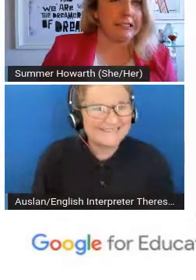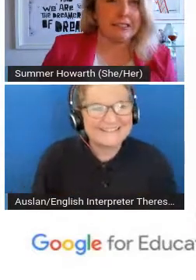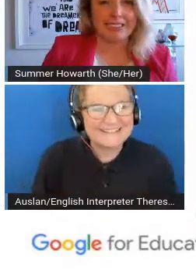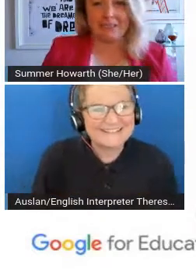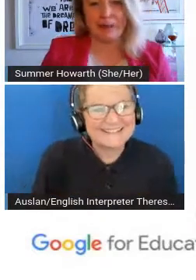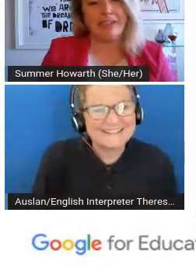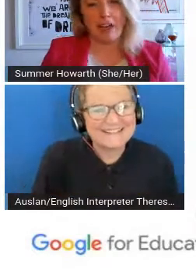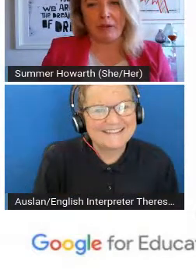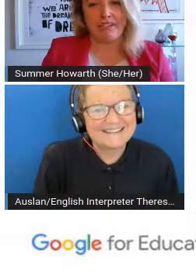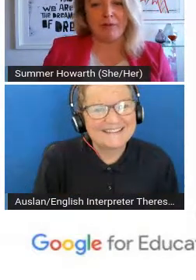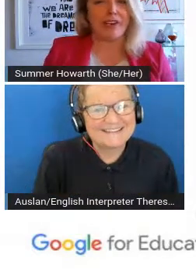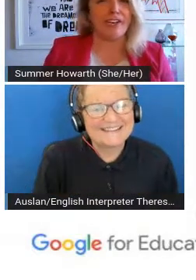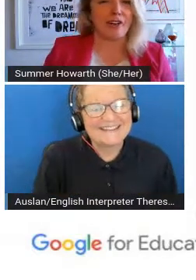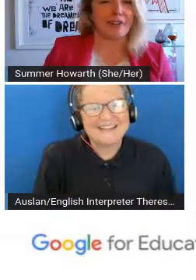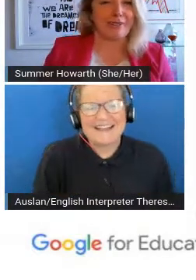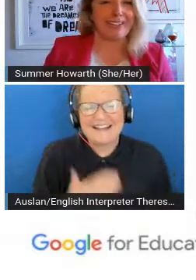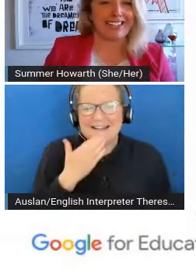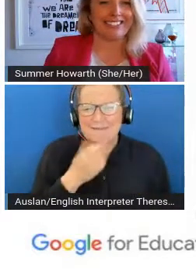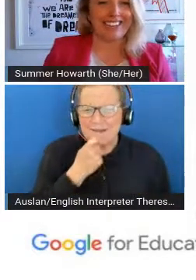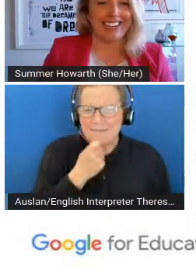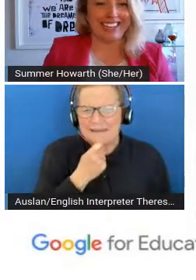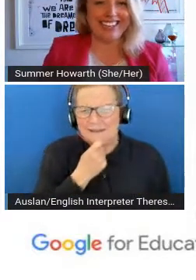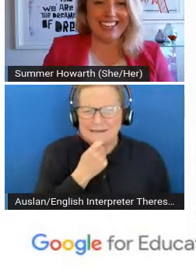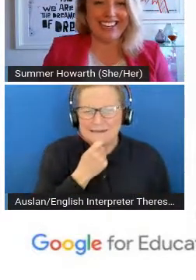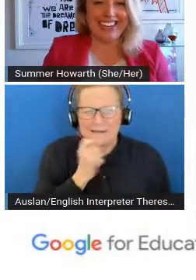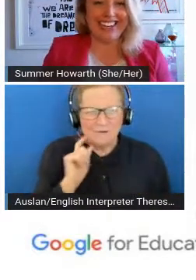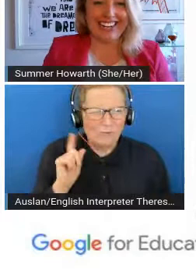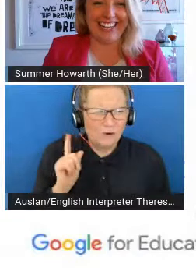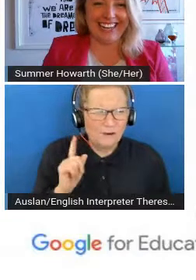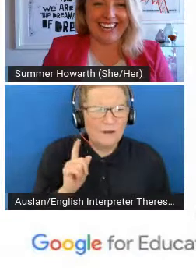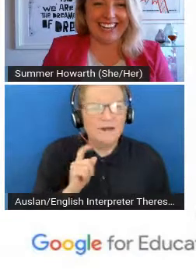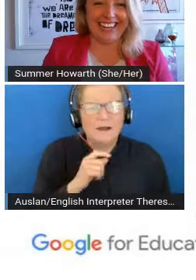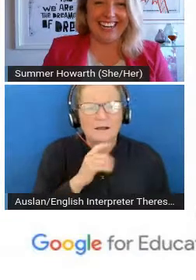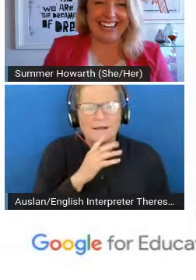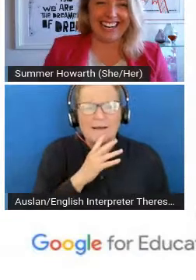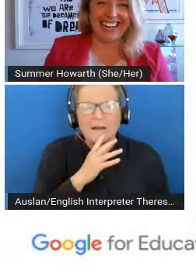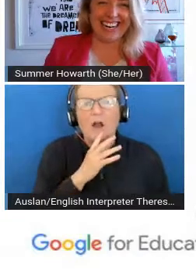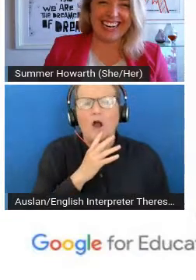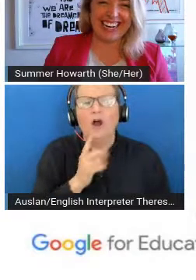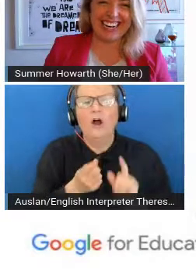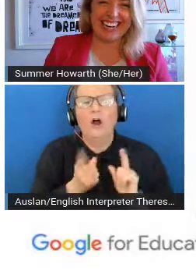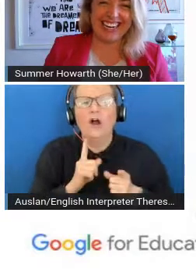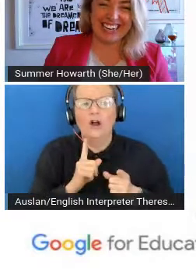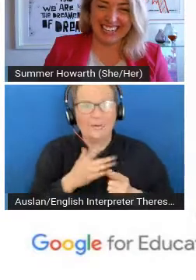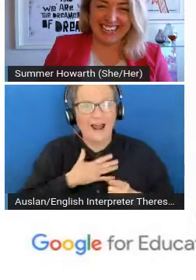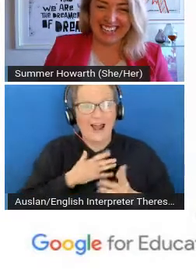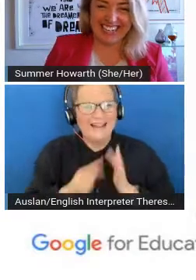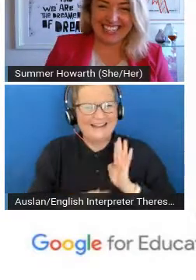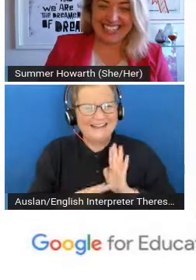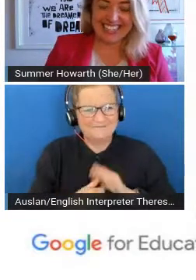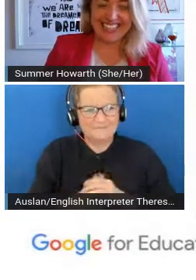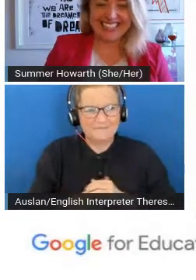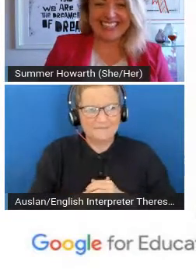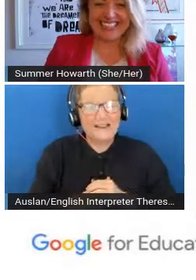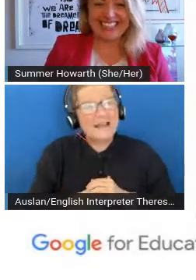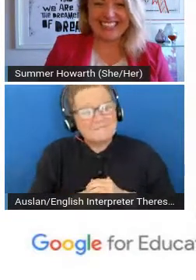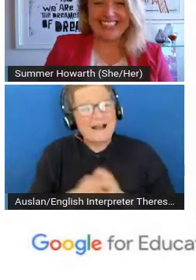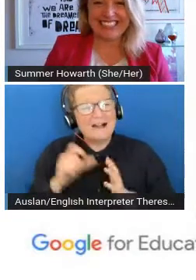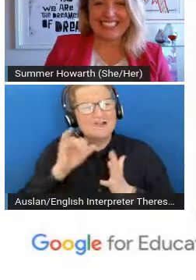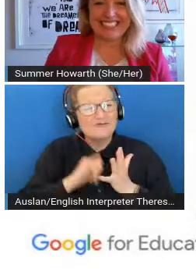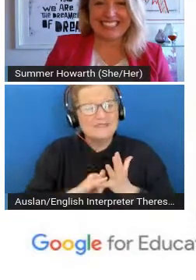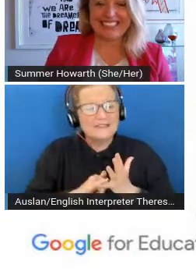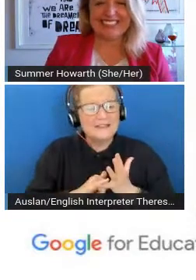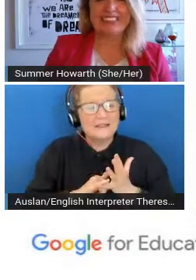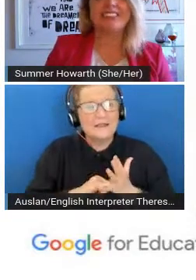like, but we see where you're going, Chris. We like it. But the idea is, can I see the